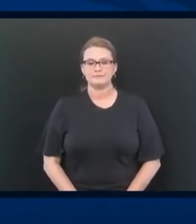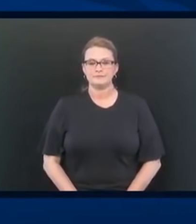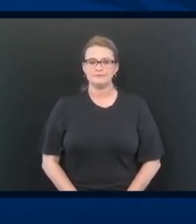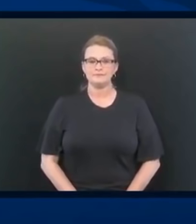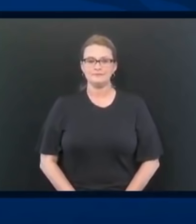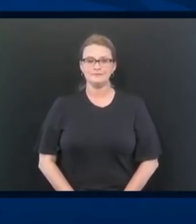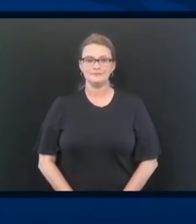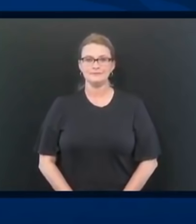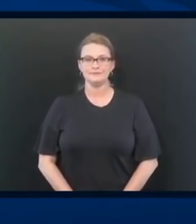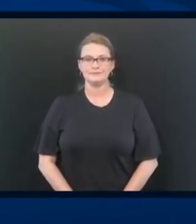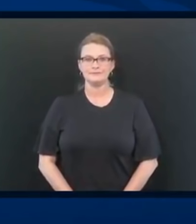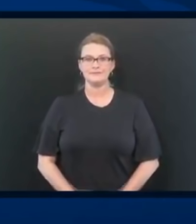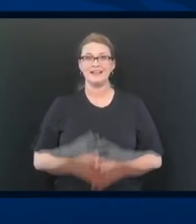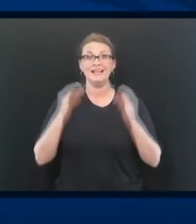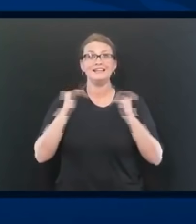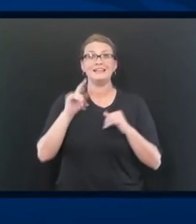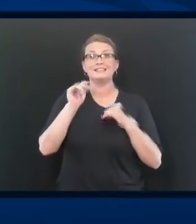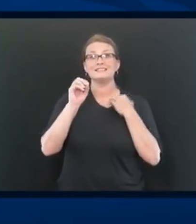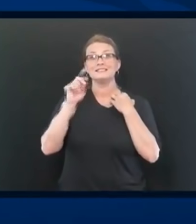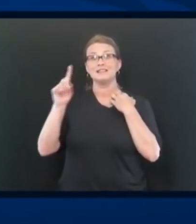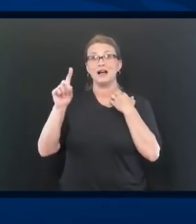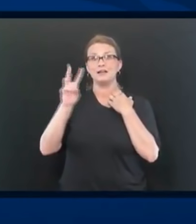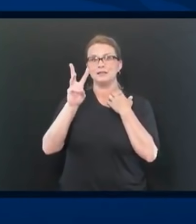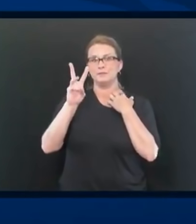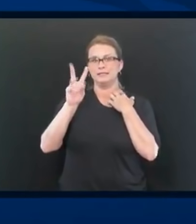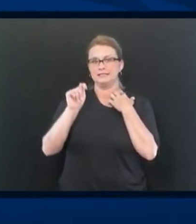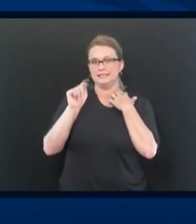Phil. Next, we'll go to Todd Boucher with WTAP.